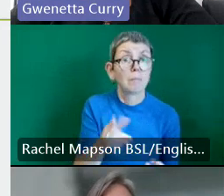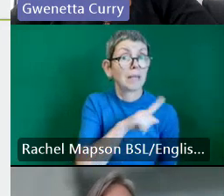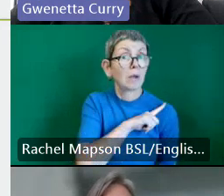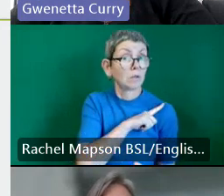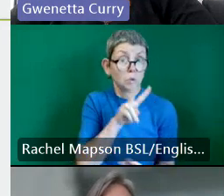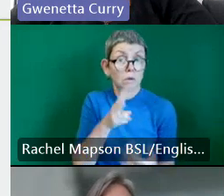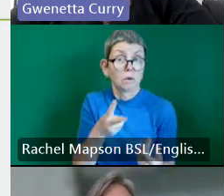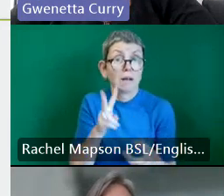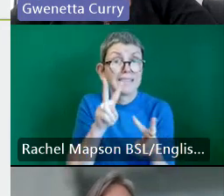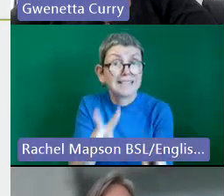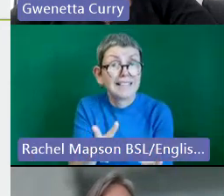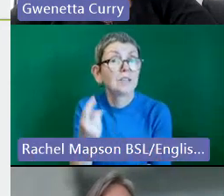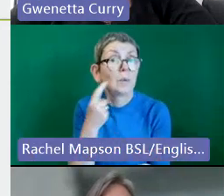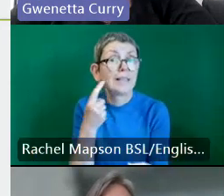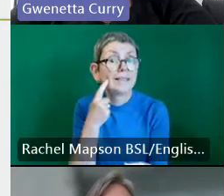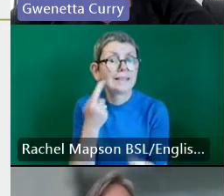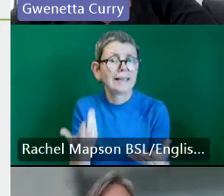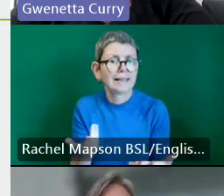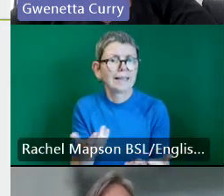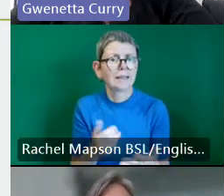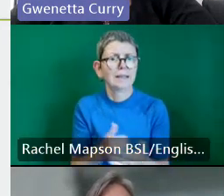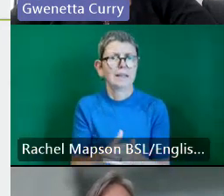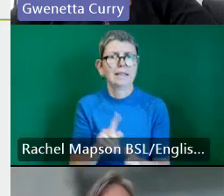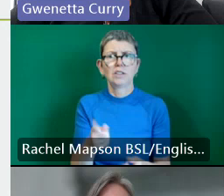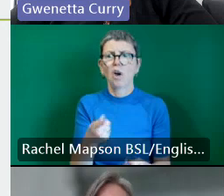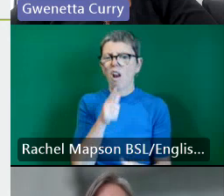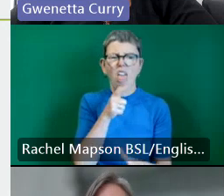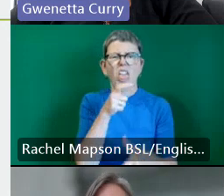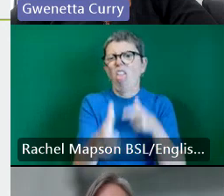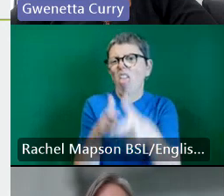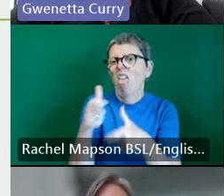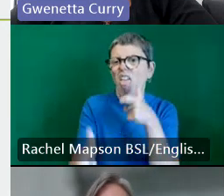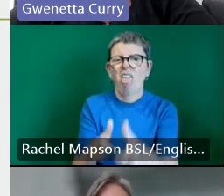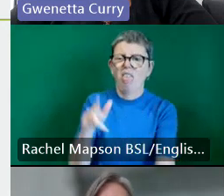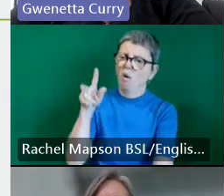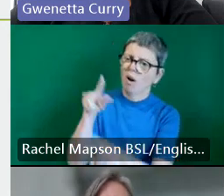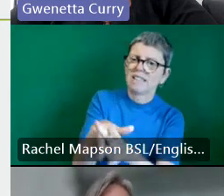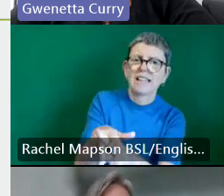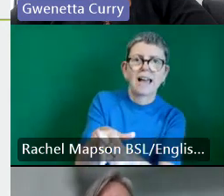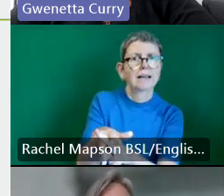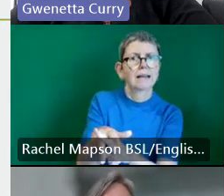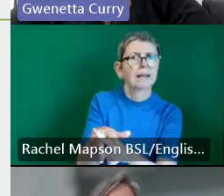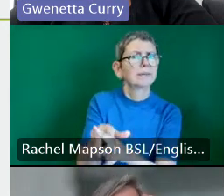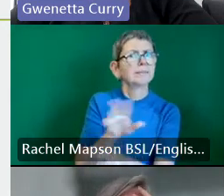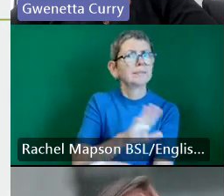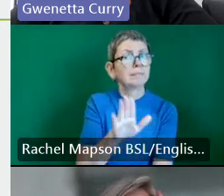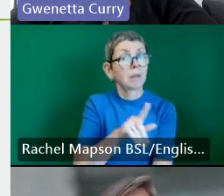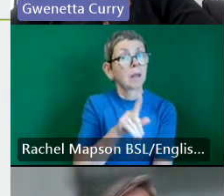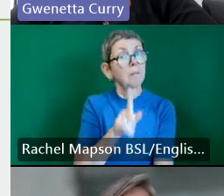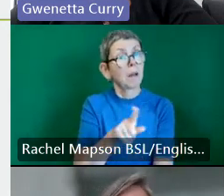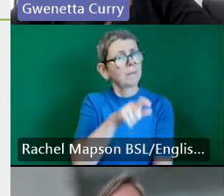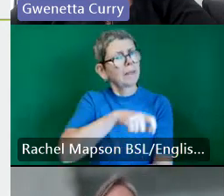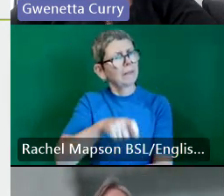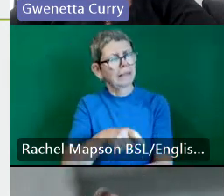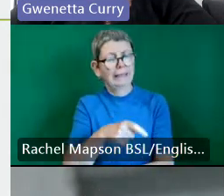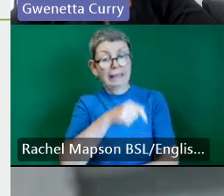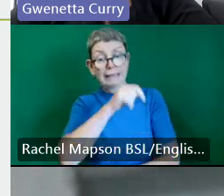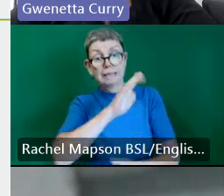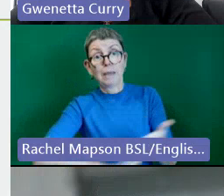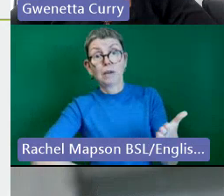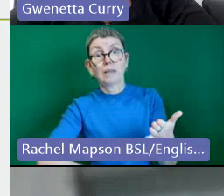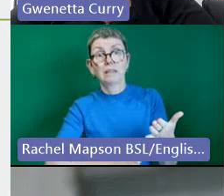that someone didn't call you a name. You were not attacked in that way, but you still experience racism in the way it's defined as